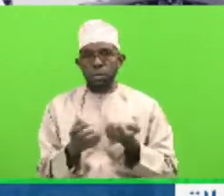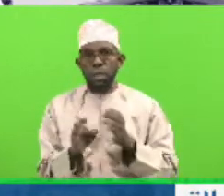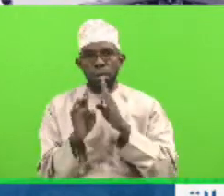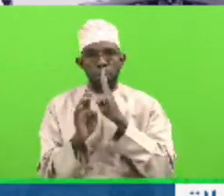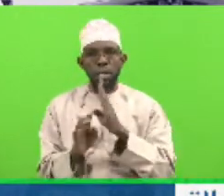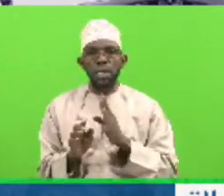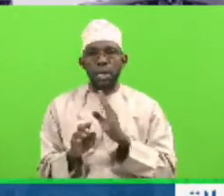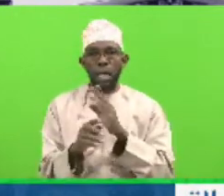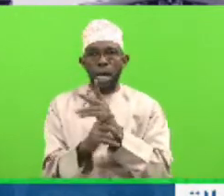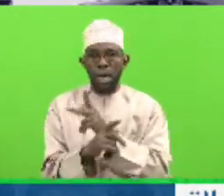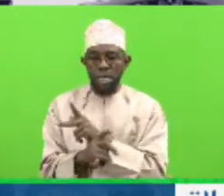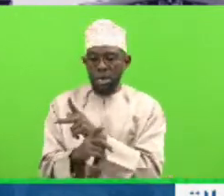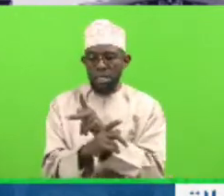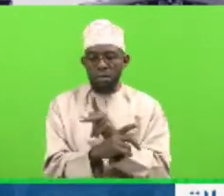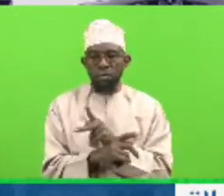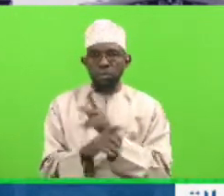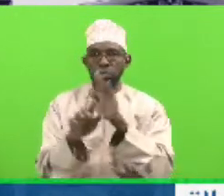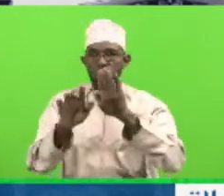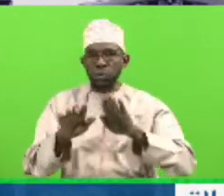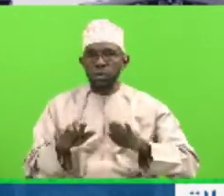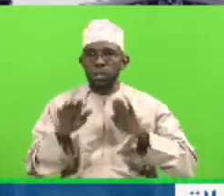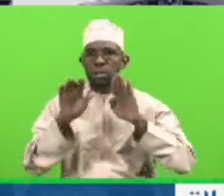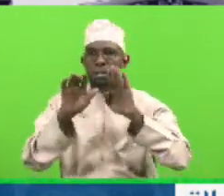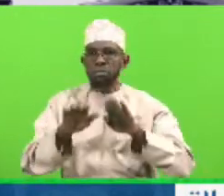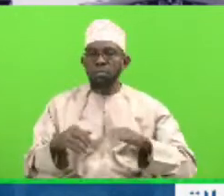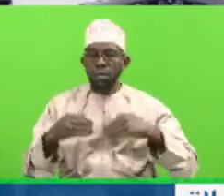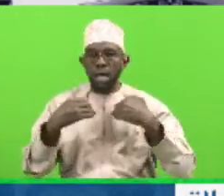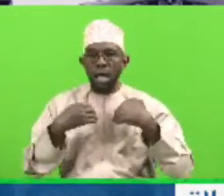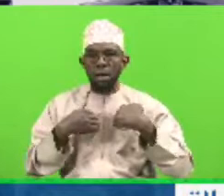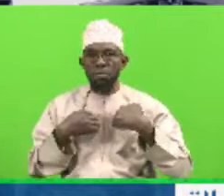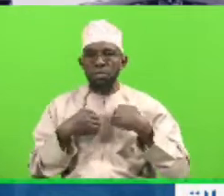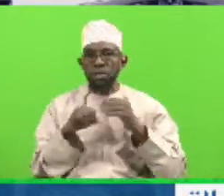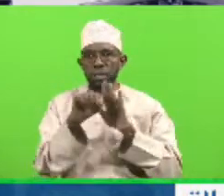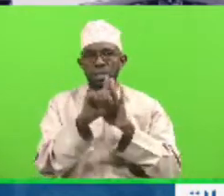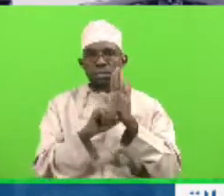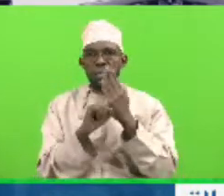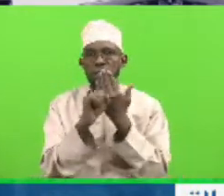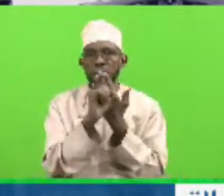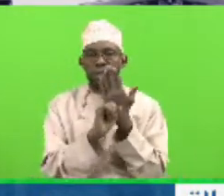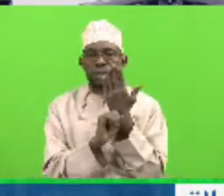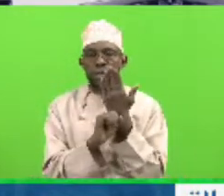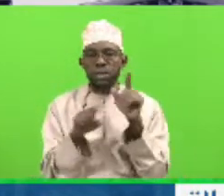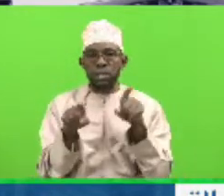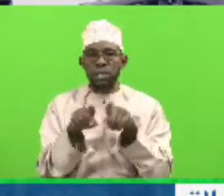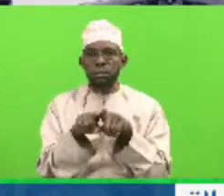careful where you have subjects like